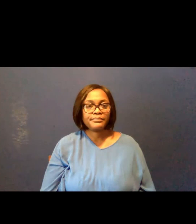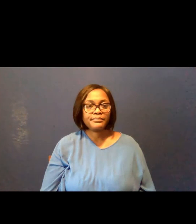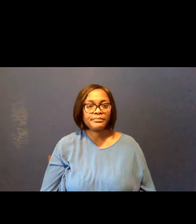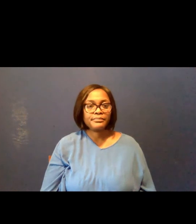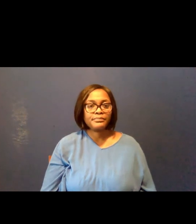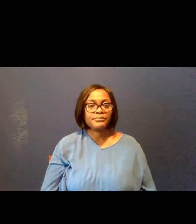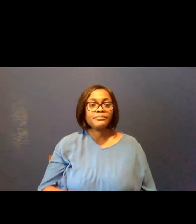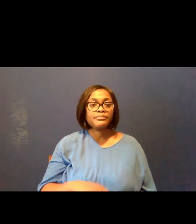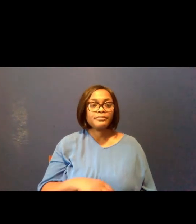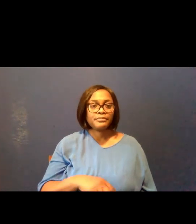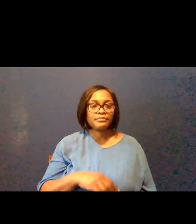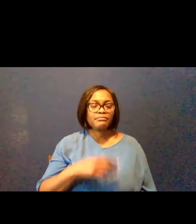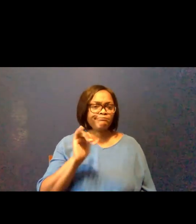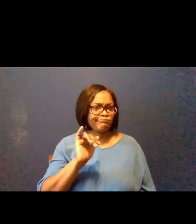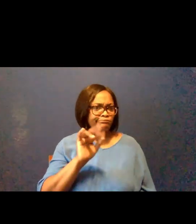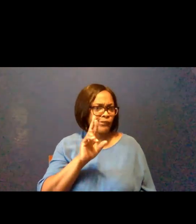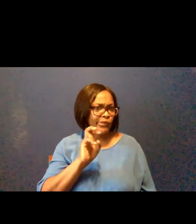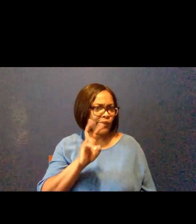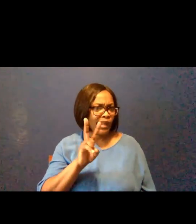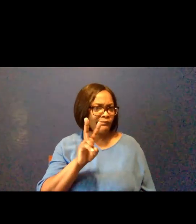the